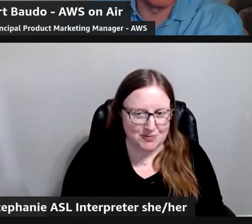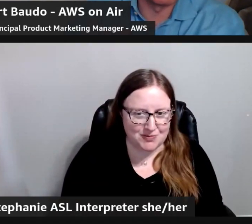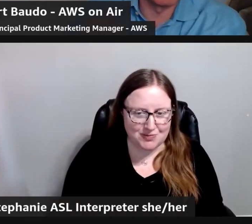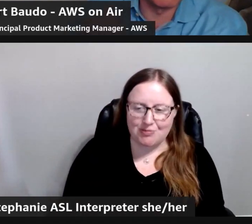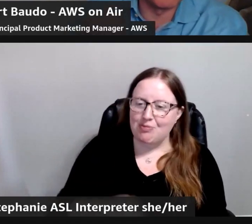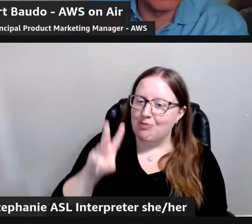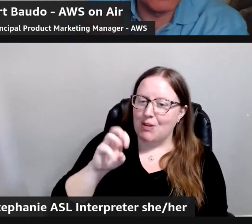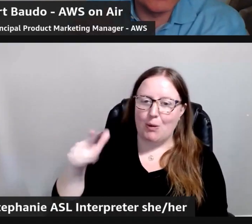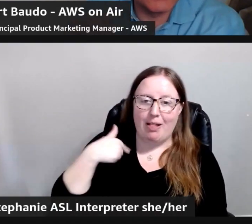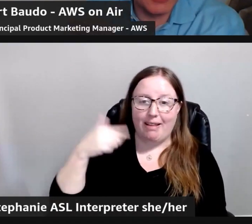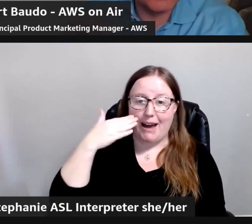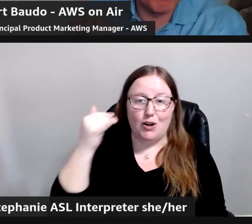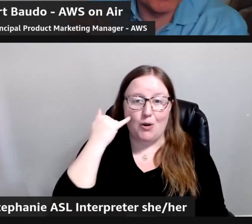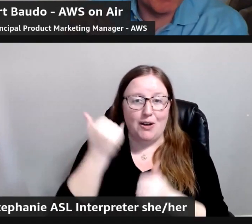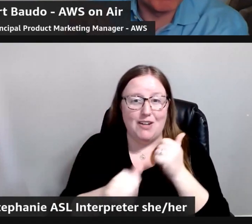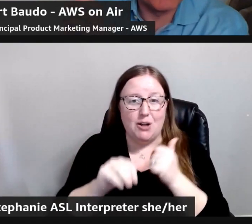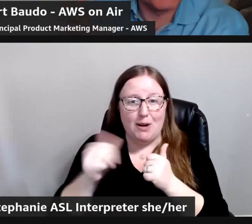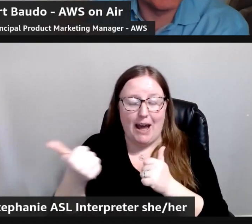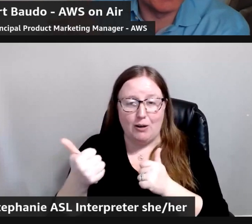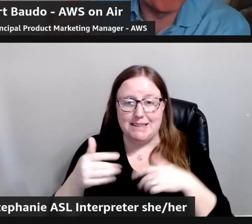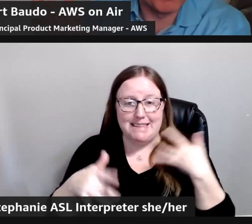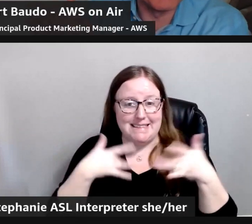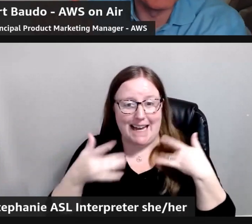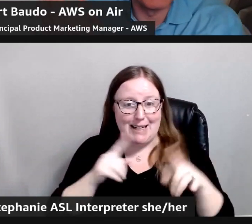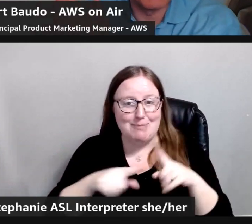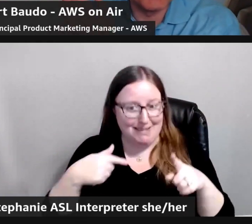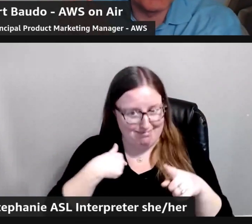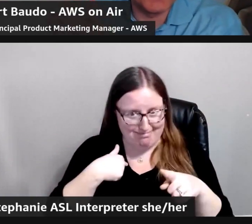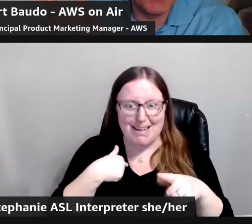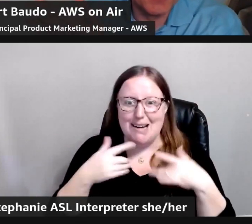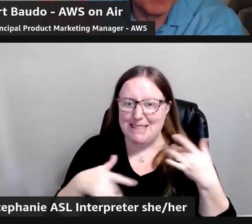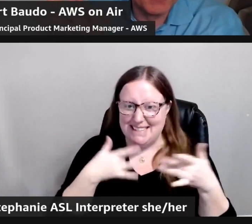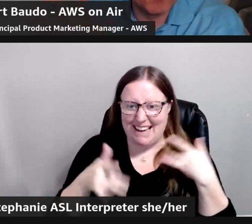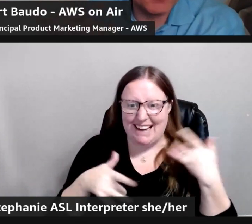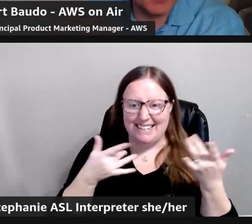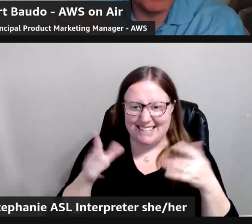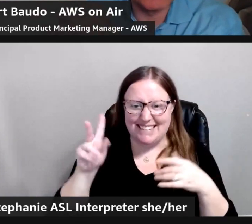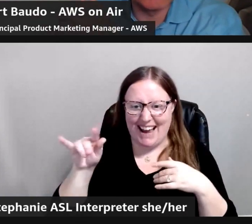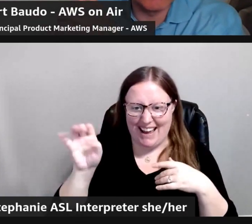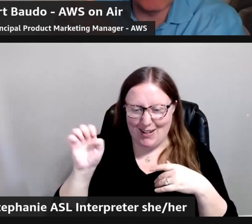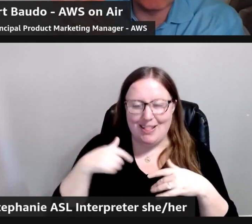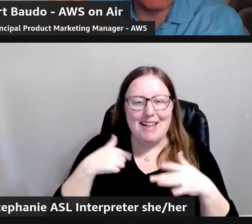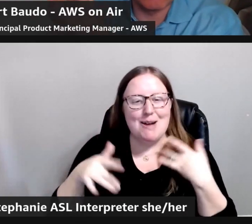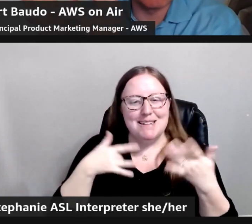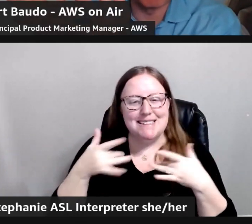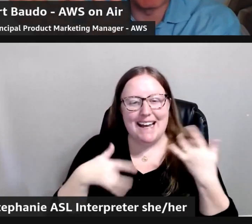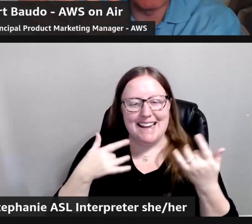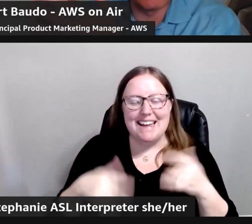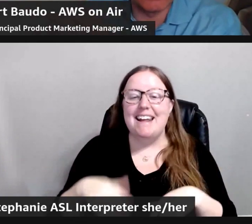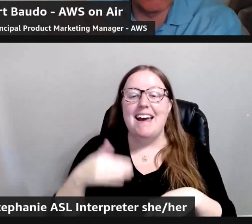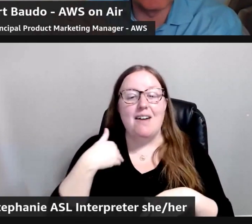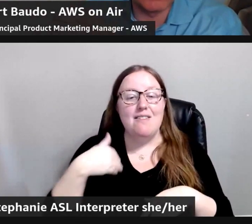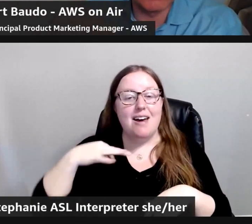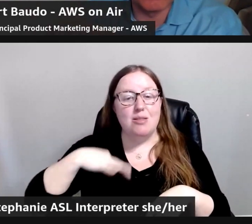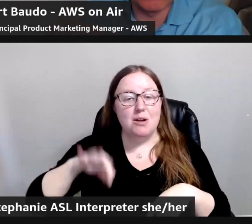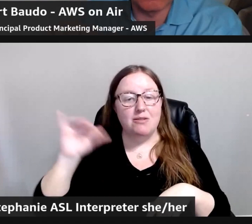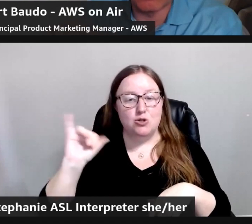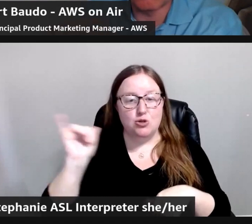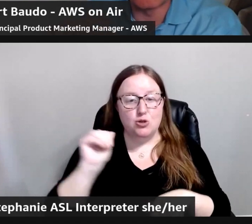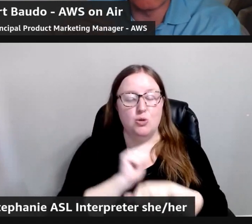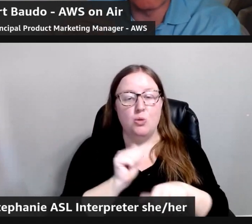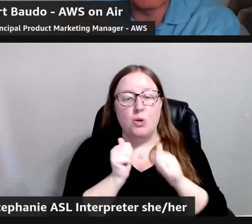Well, I don't know if anyone else is jazzed by that, but I certainly am, Kyle. This is, I'm excited, Nelson. I've also had the privilege of working